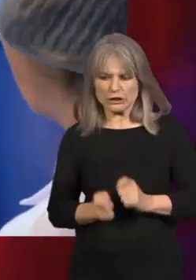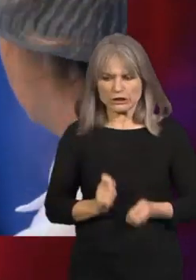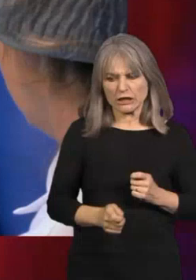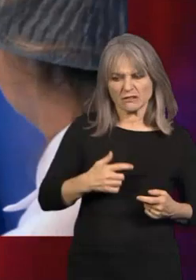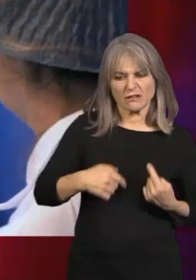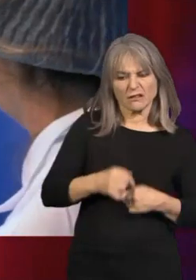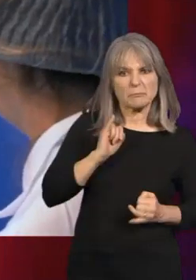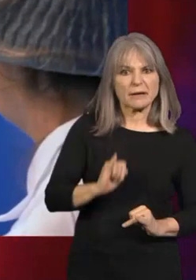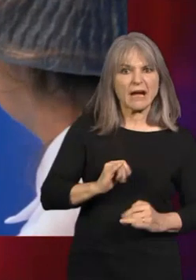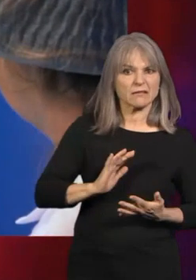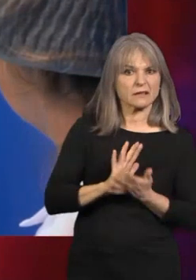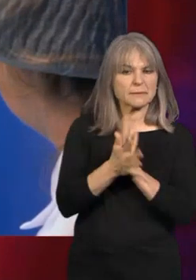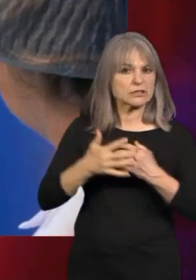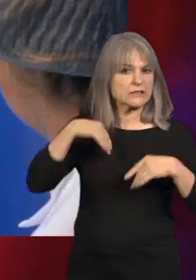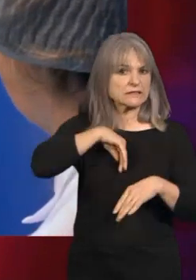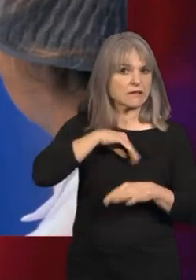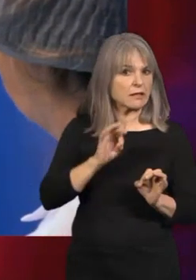Lick it. Lick it. Lick it. Lick it.